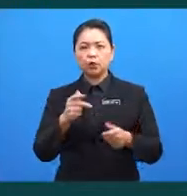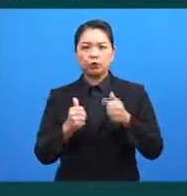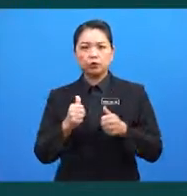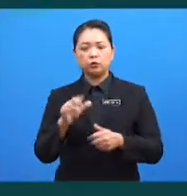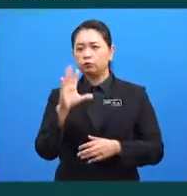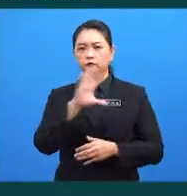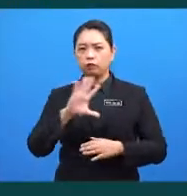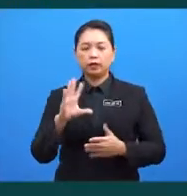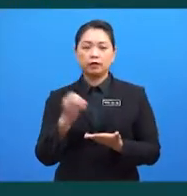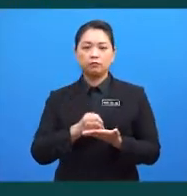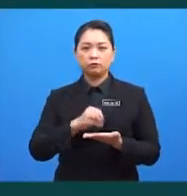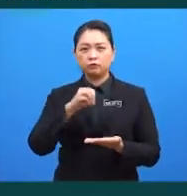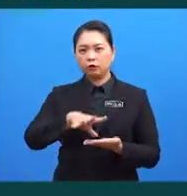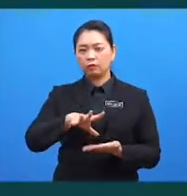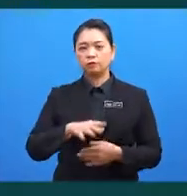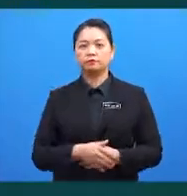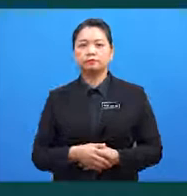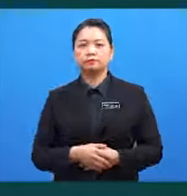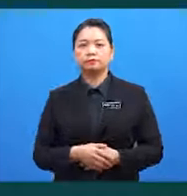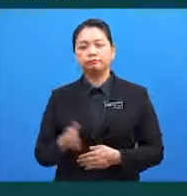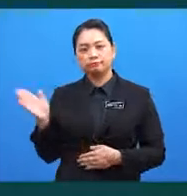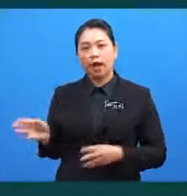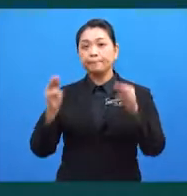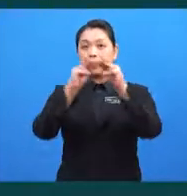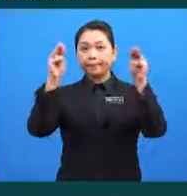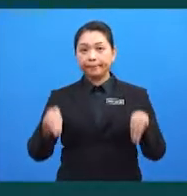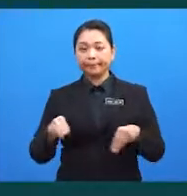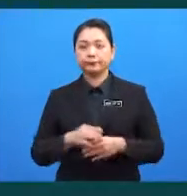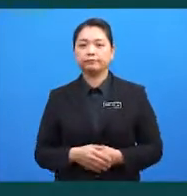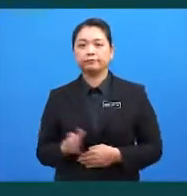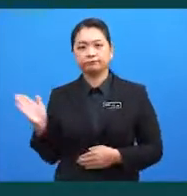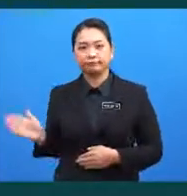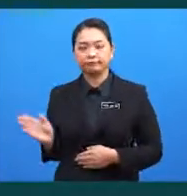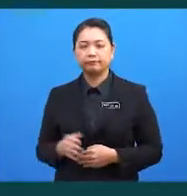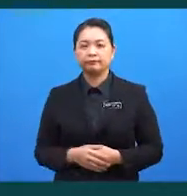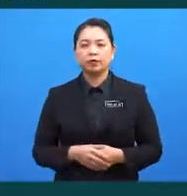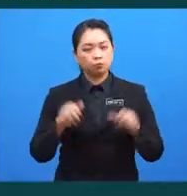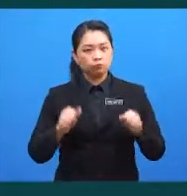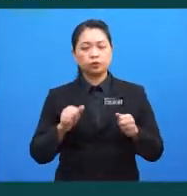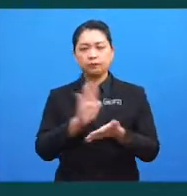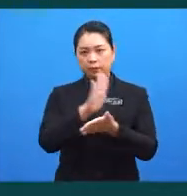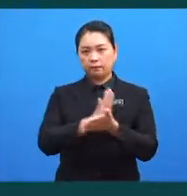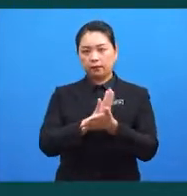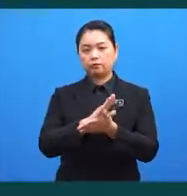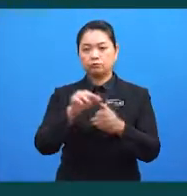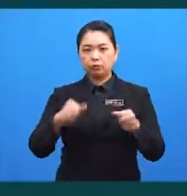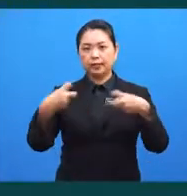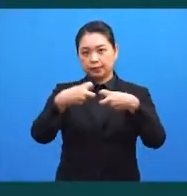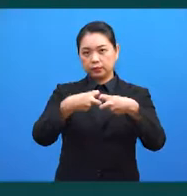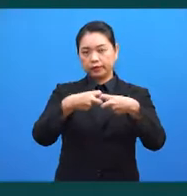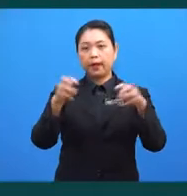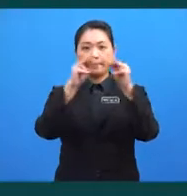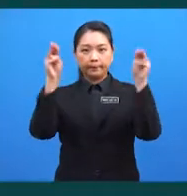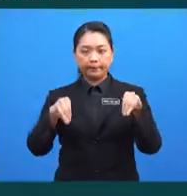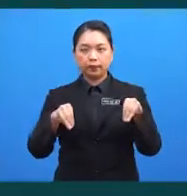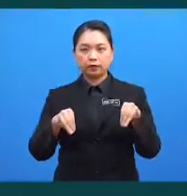lost. Map. Yes, a map. It can be a paper map or electronic map that you have